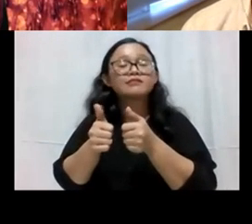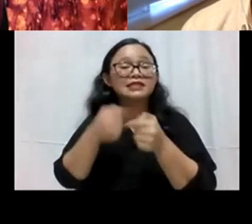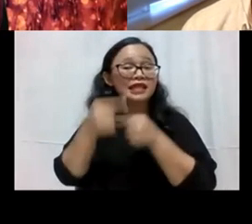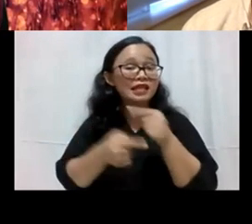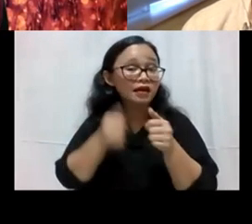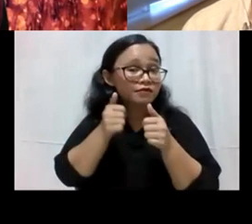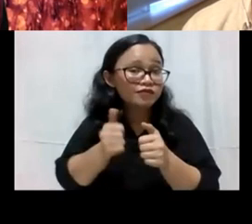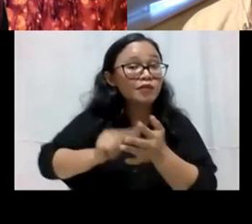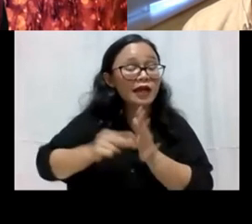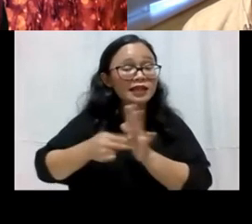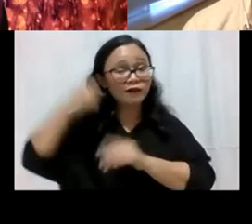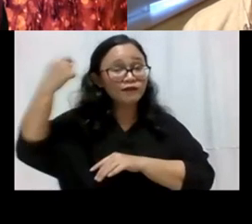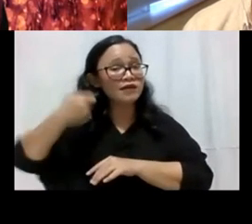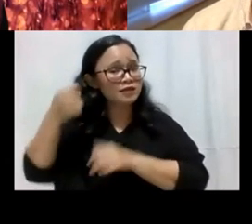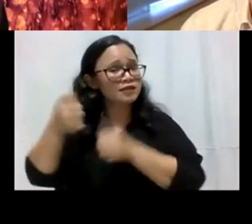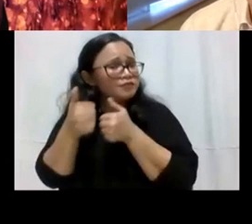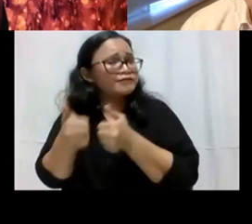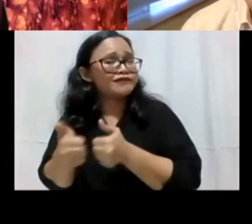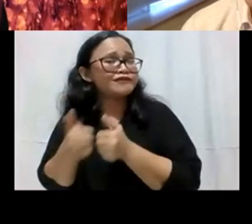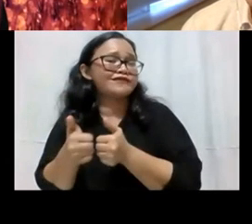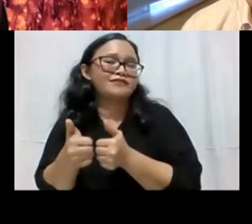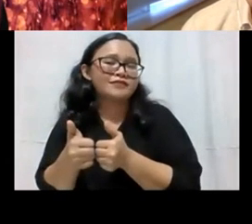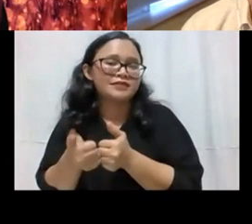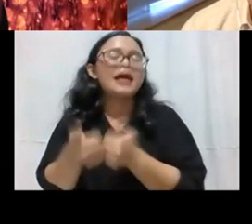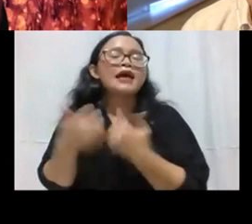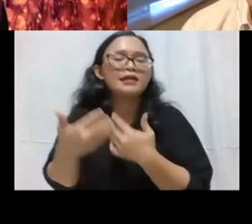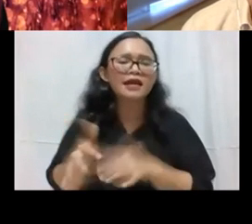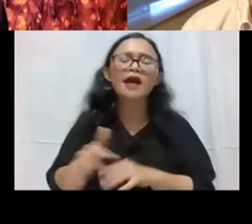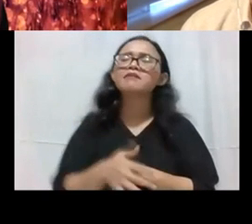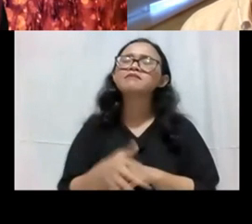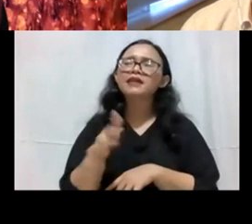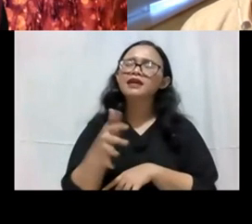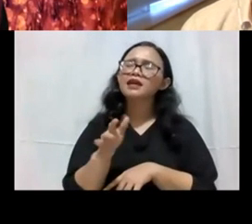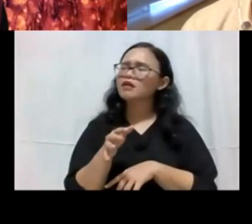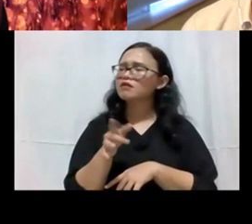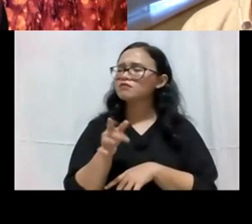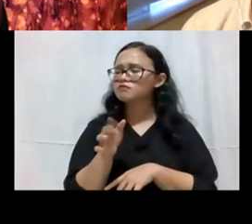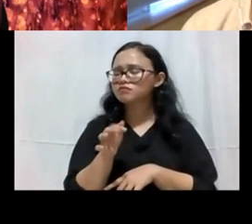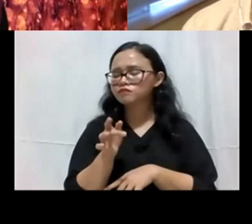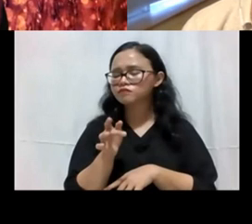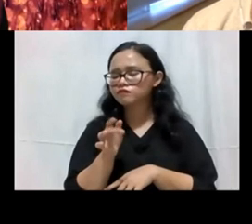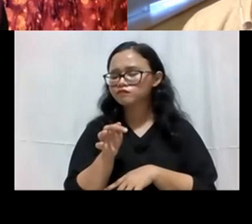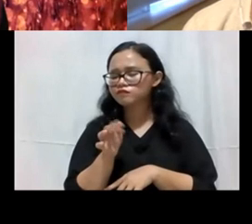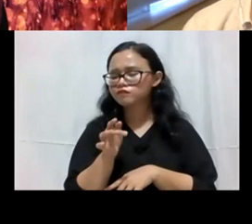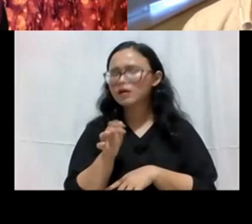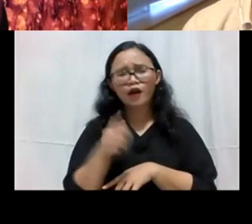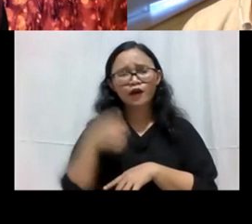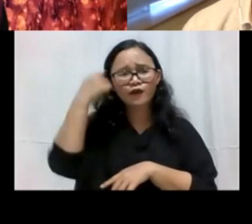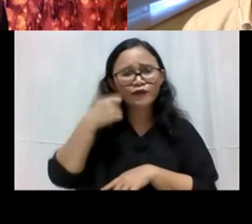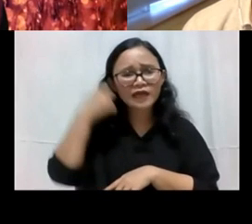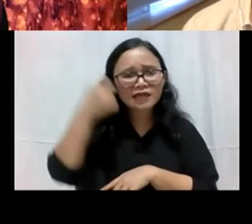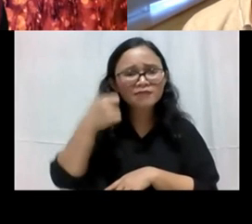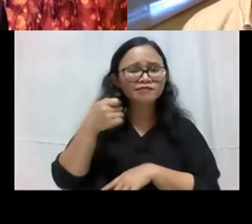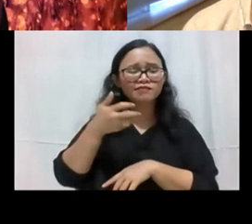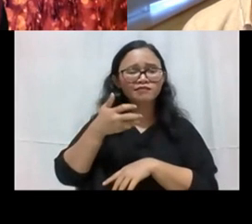like you said, other organizations. Like 2 days ago, I think we made this film available to one of the